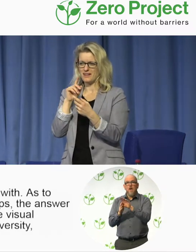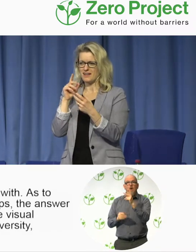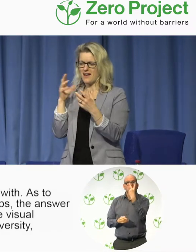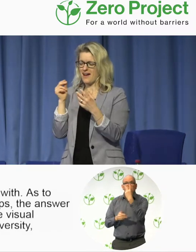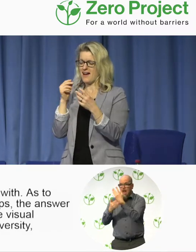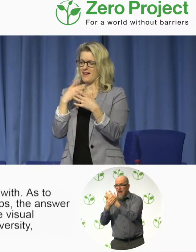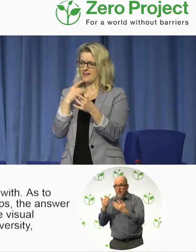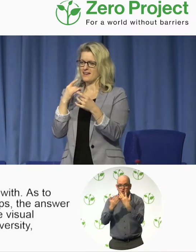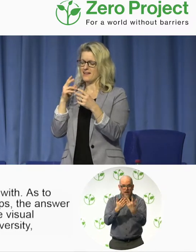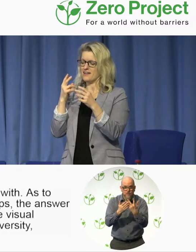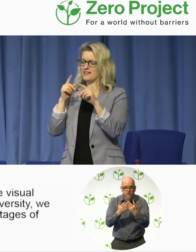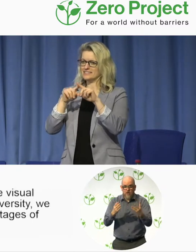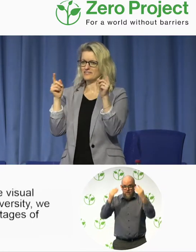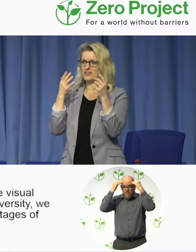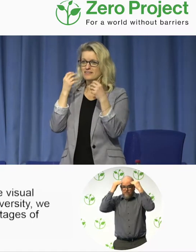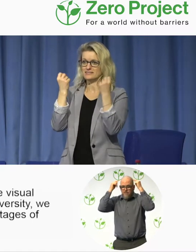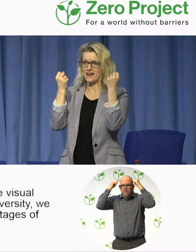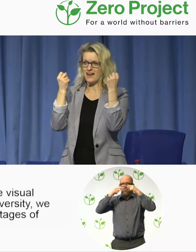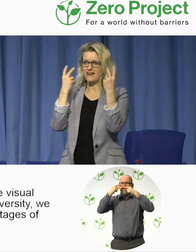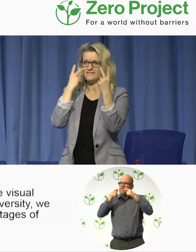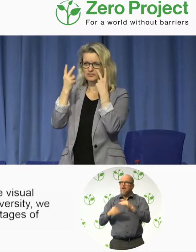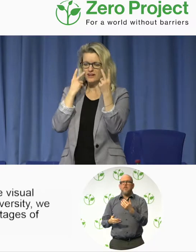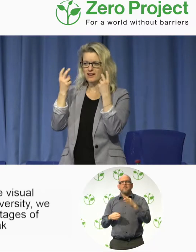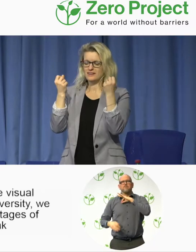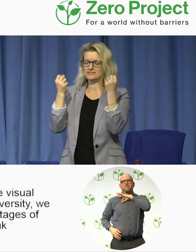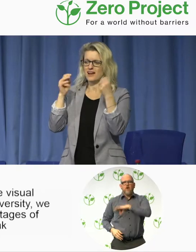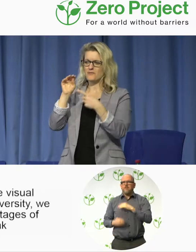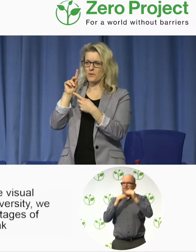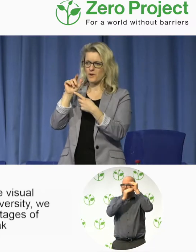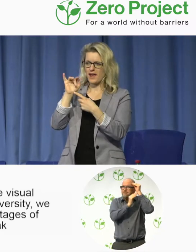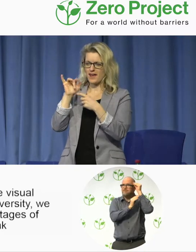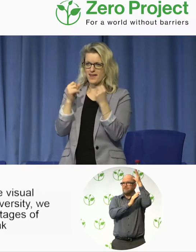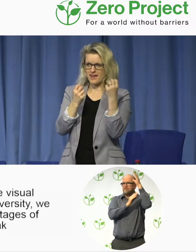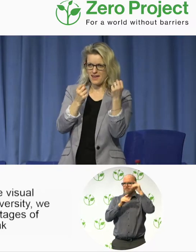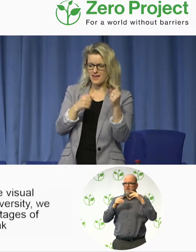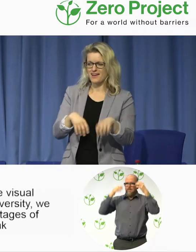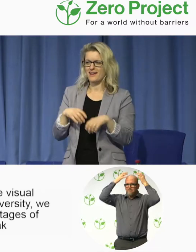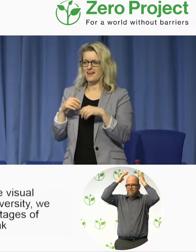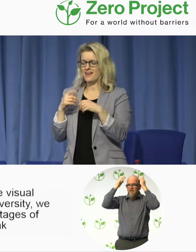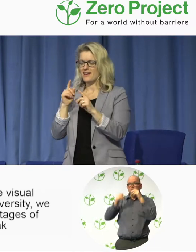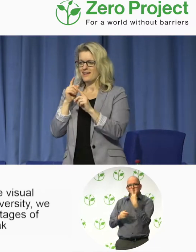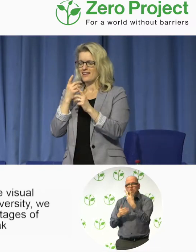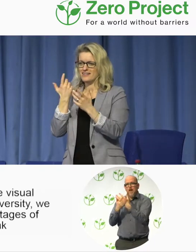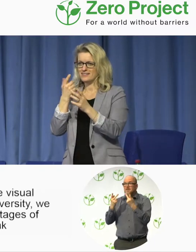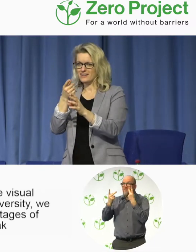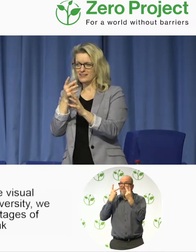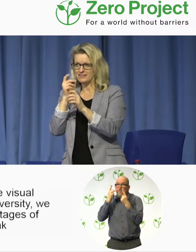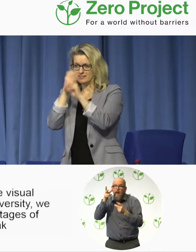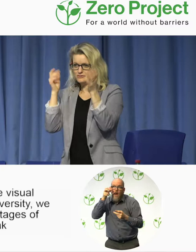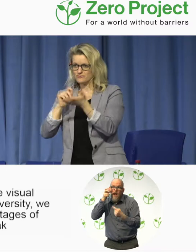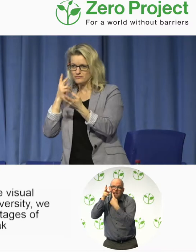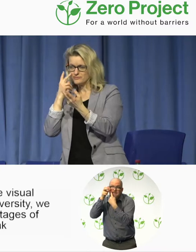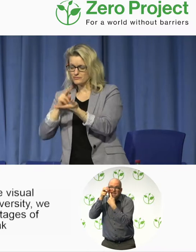bilingualism are still true for those who sign and speak. So you can have one language in the